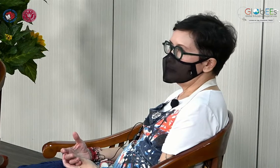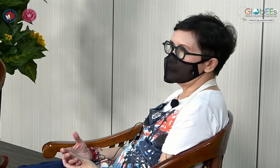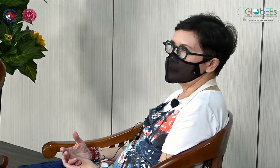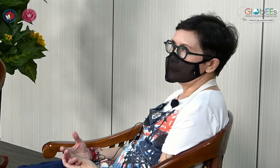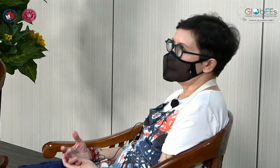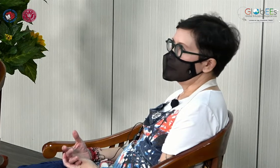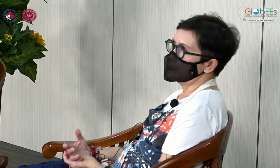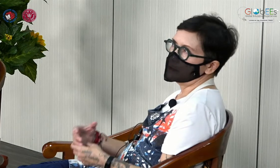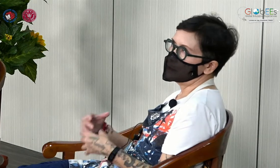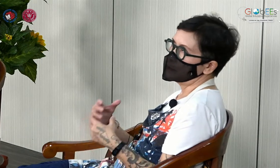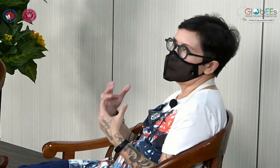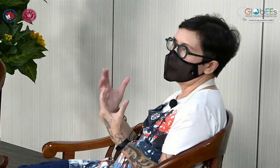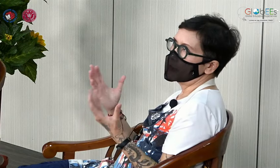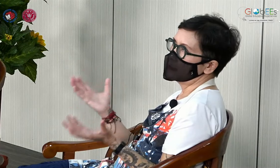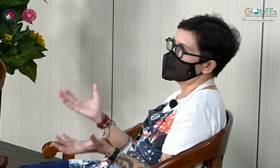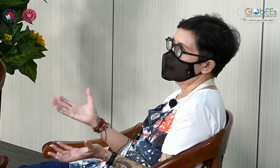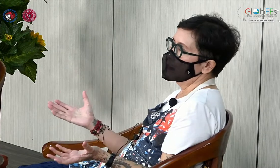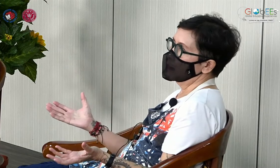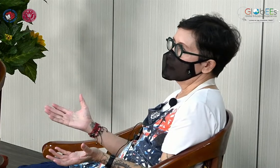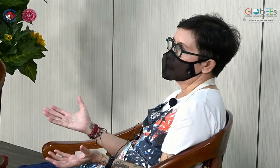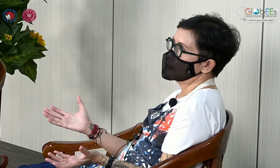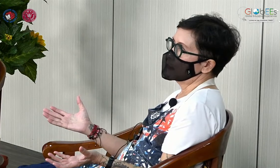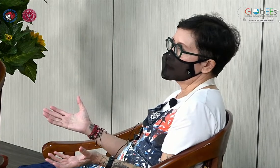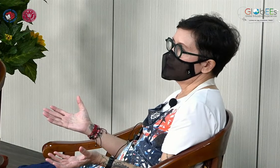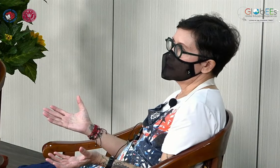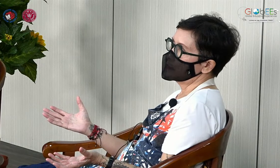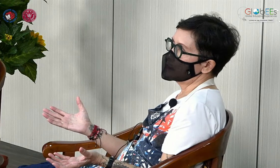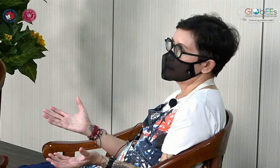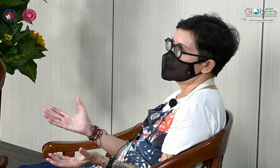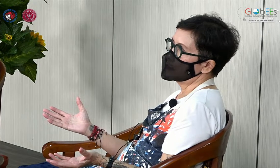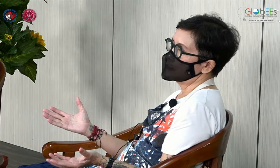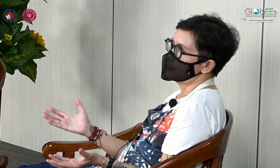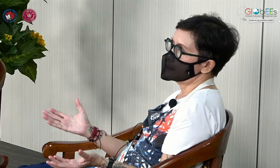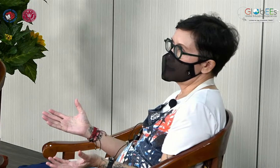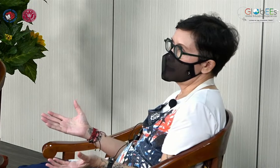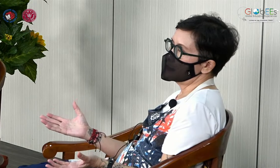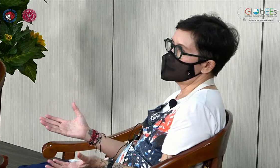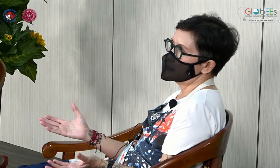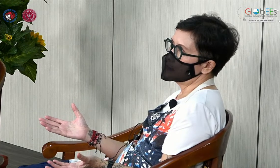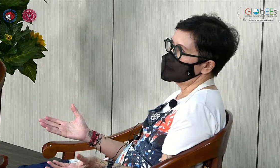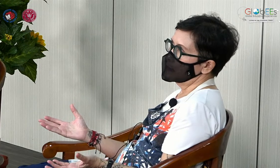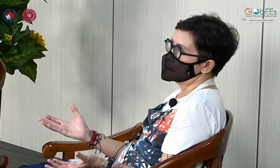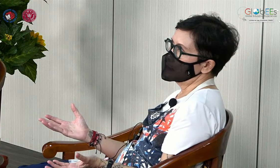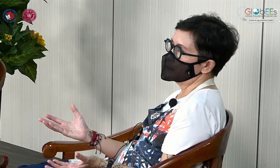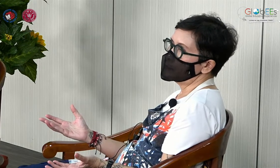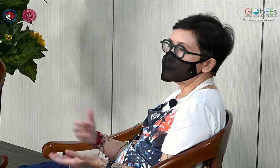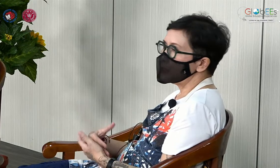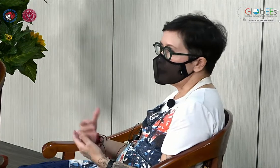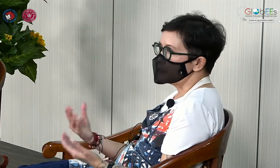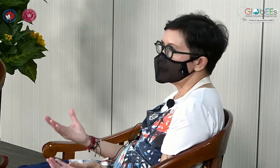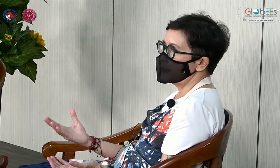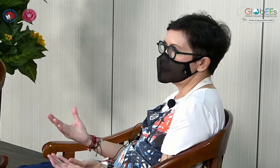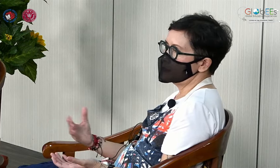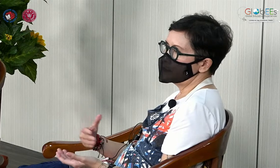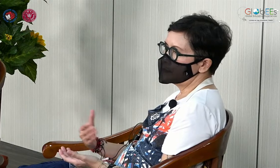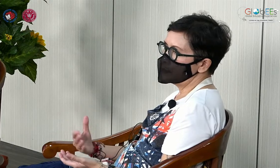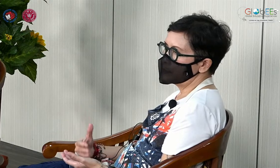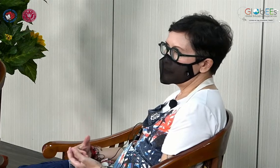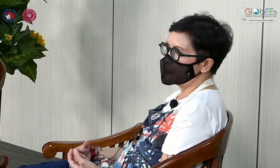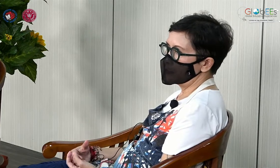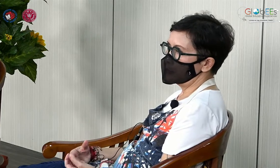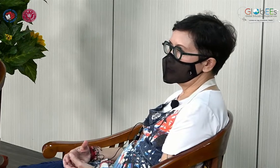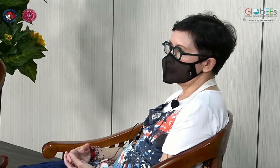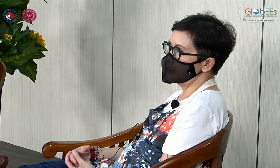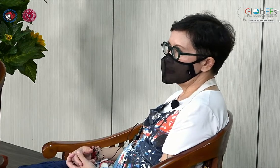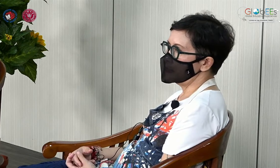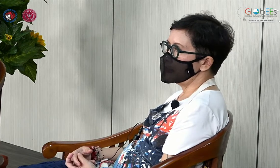And, you know, while the, let's say, the food outside, the food you